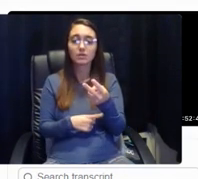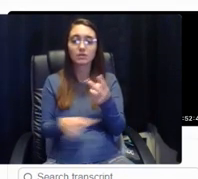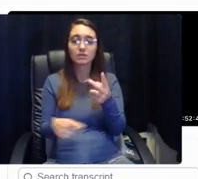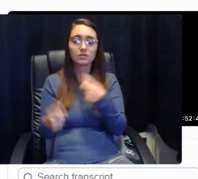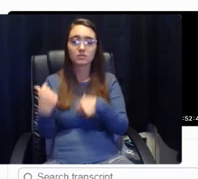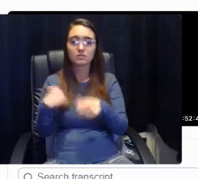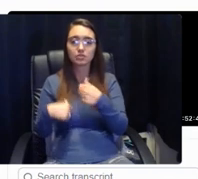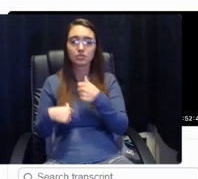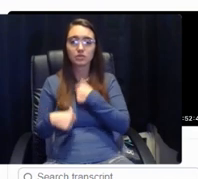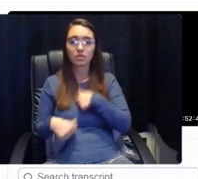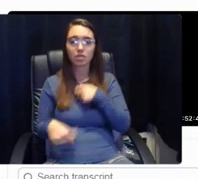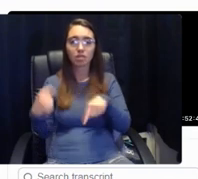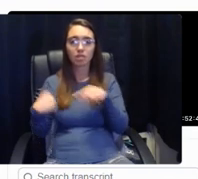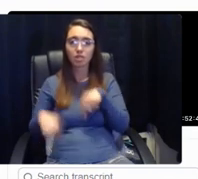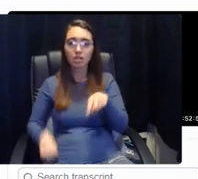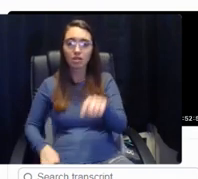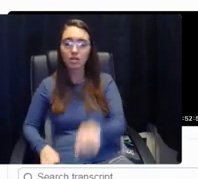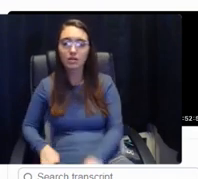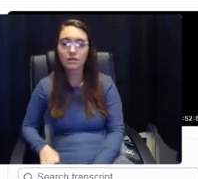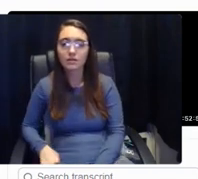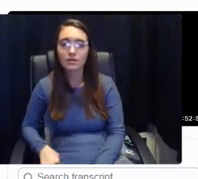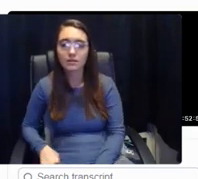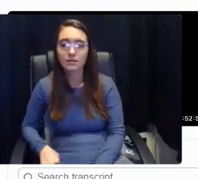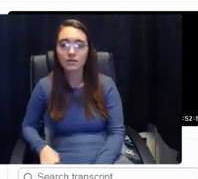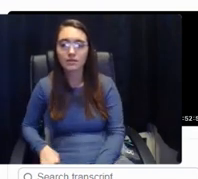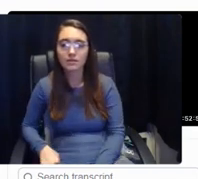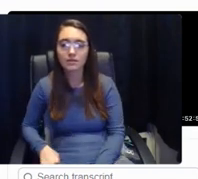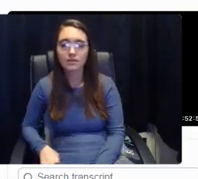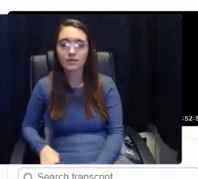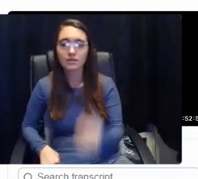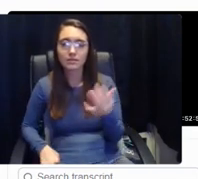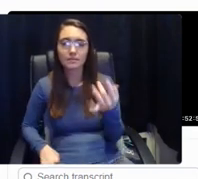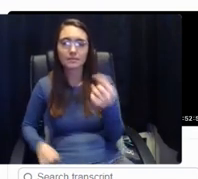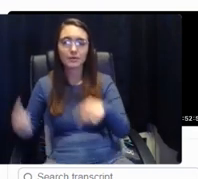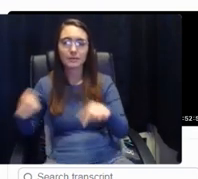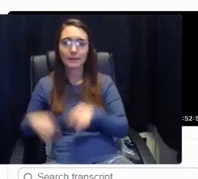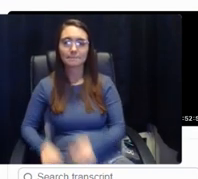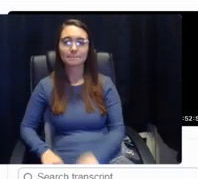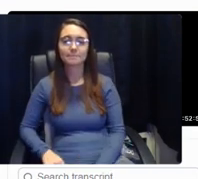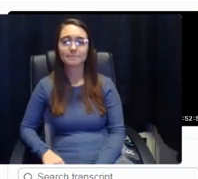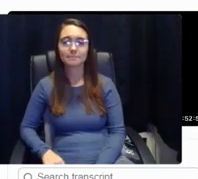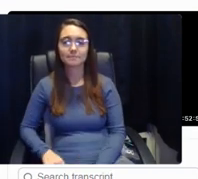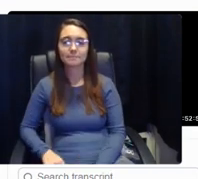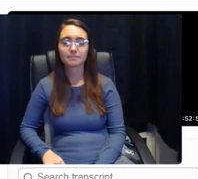pardon me. Let's see, I need to go back.